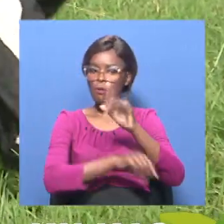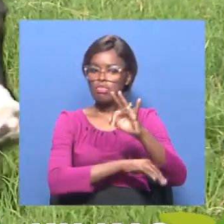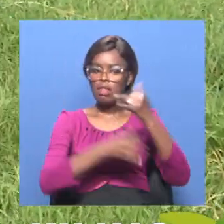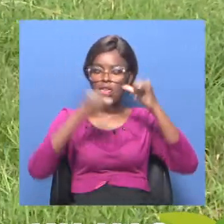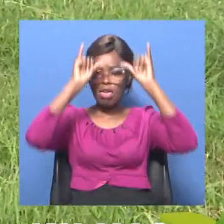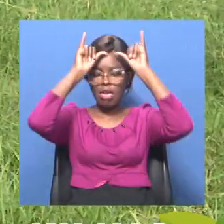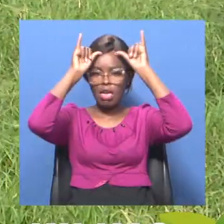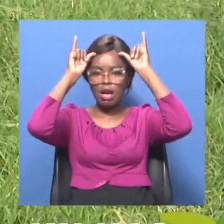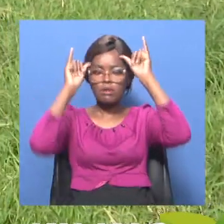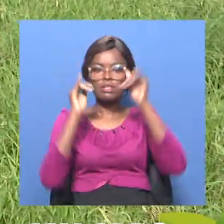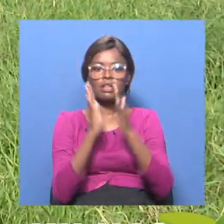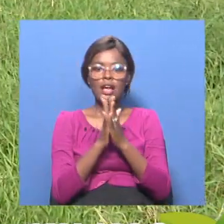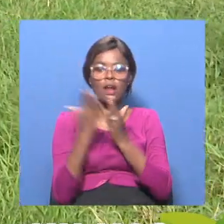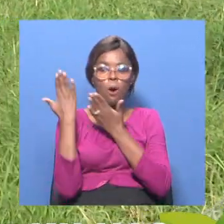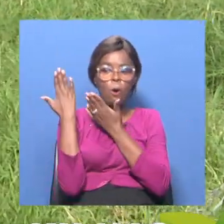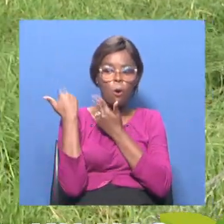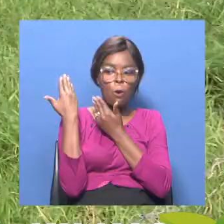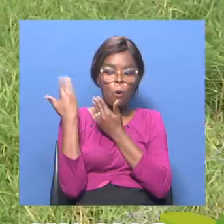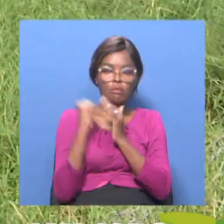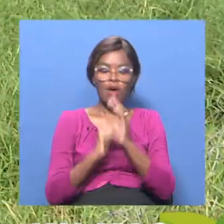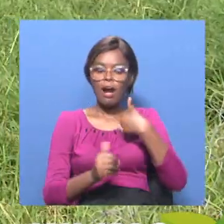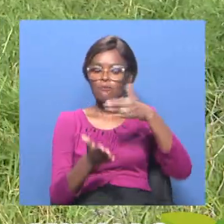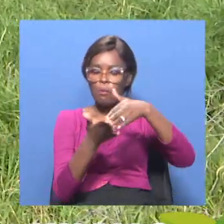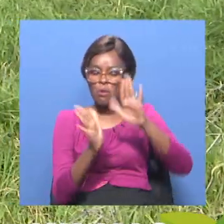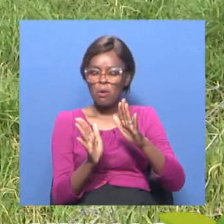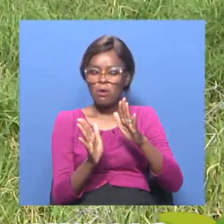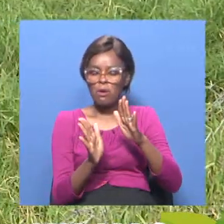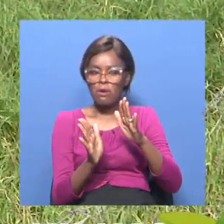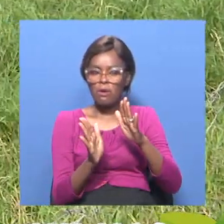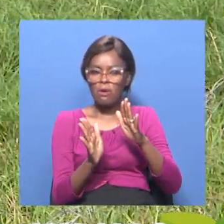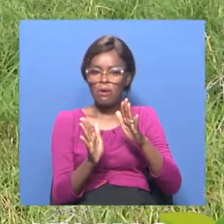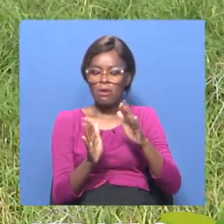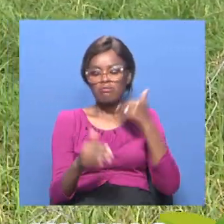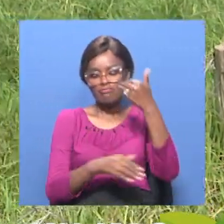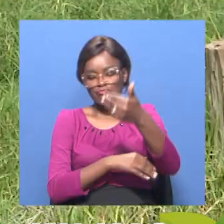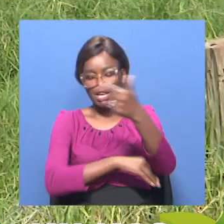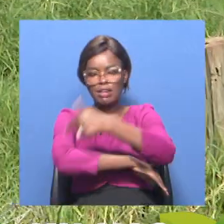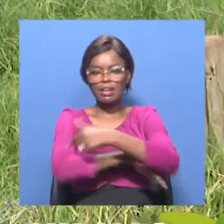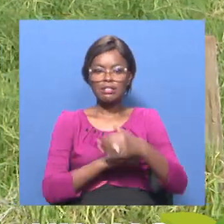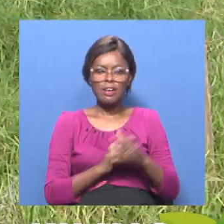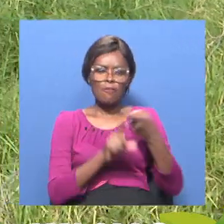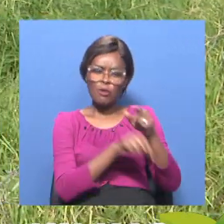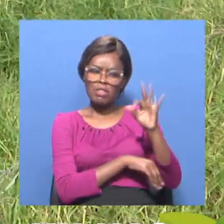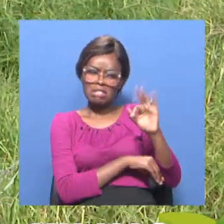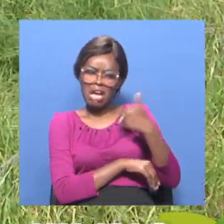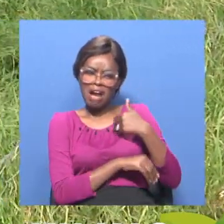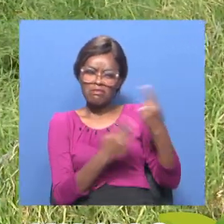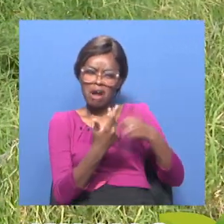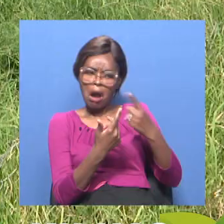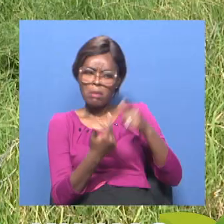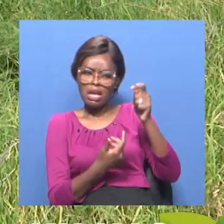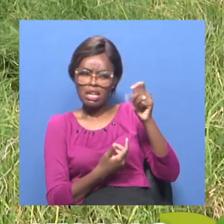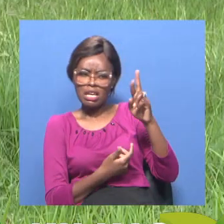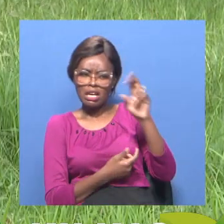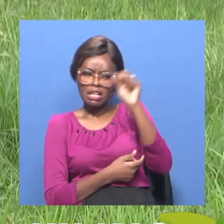and we are hoping that we get more, at least more, yes, in the coming days. And from the 3, you can get how many liters? How